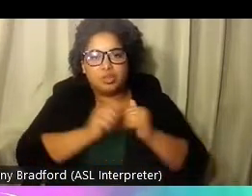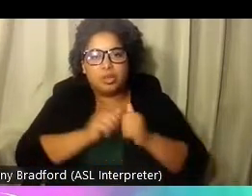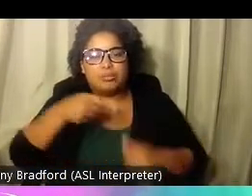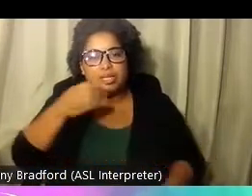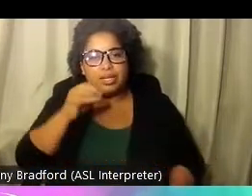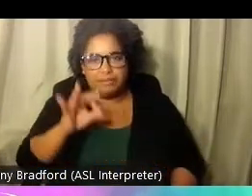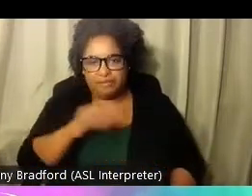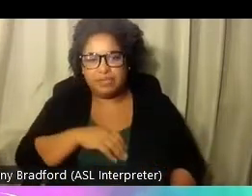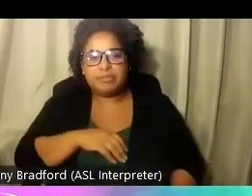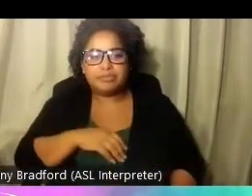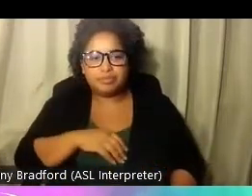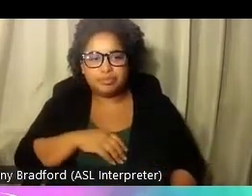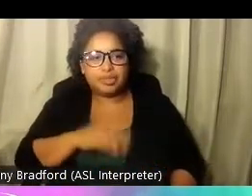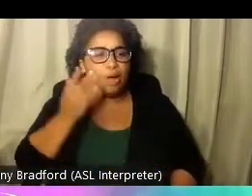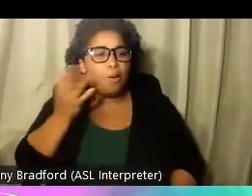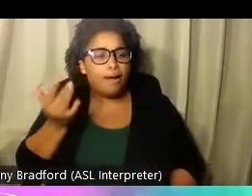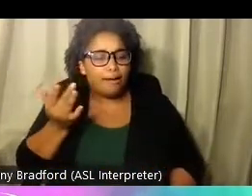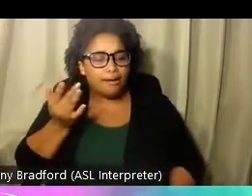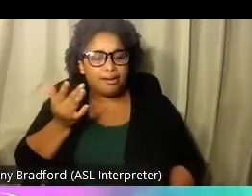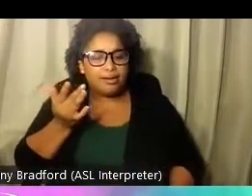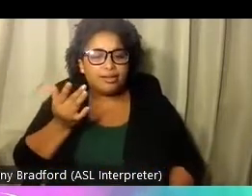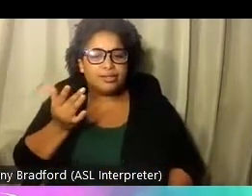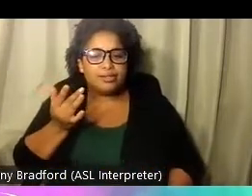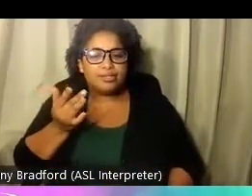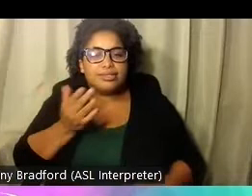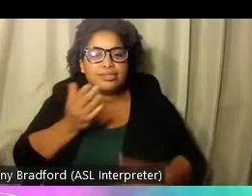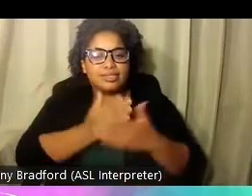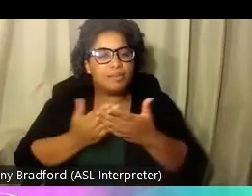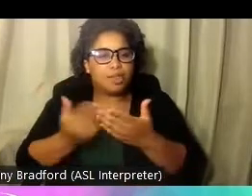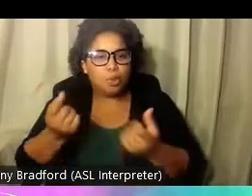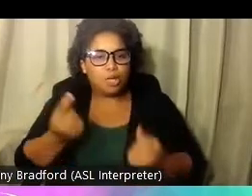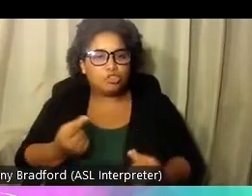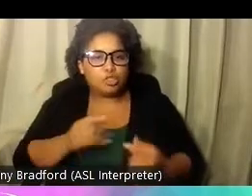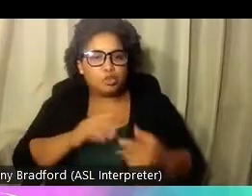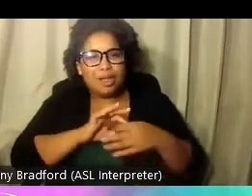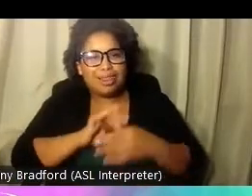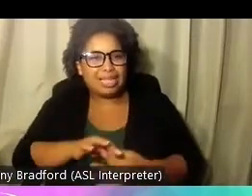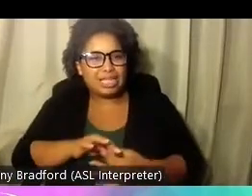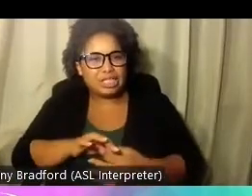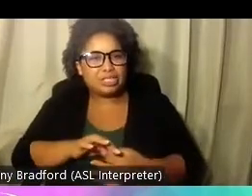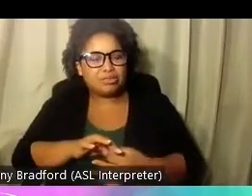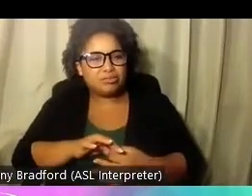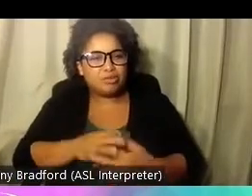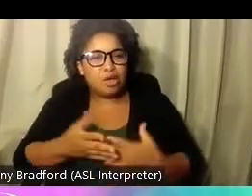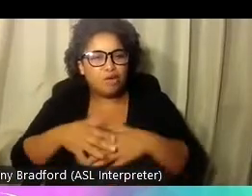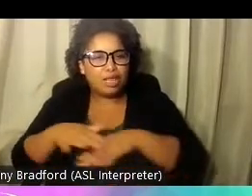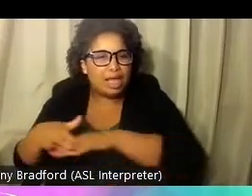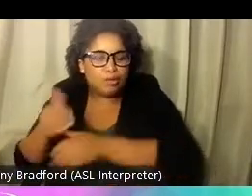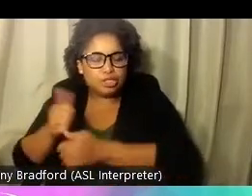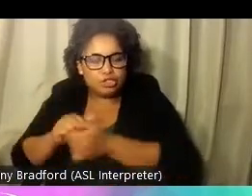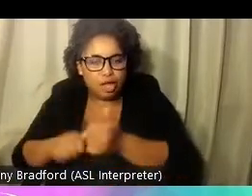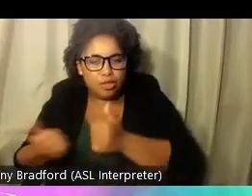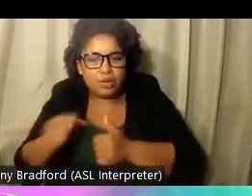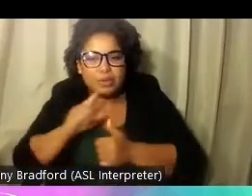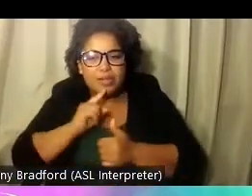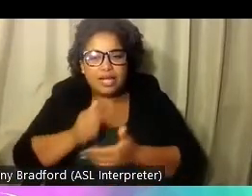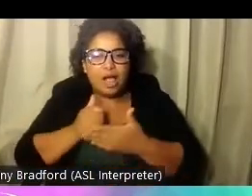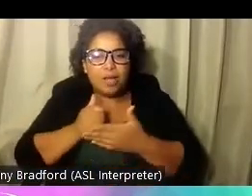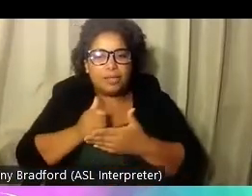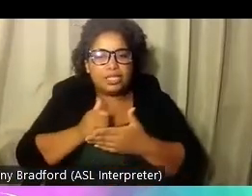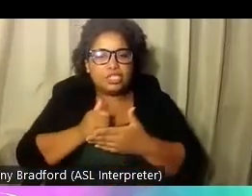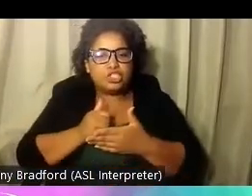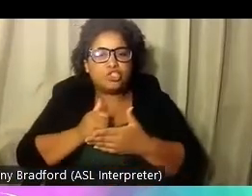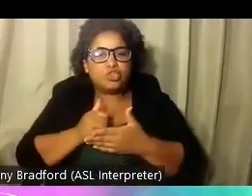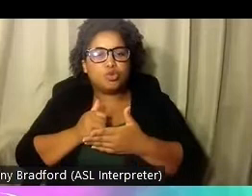everything. The reason for that is that some of the questions relate to each other, and it was easier for me to cross-reference